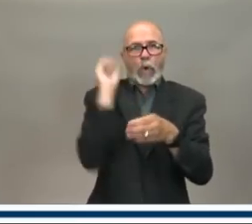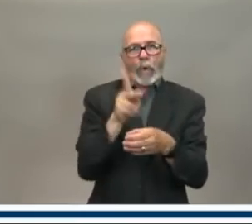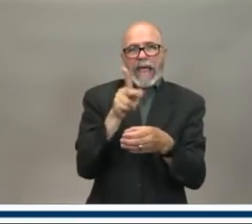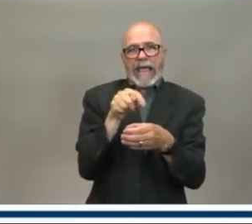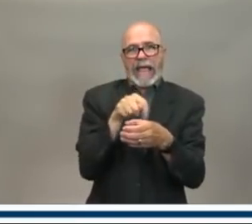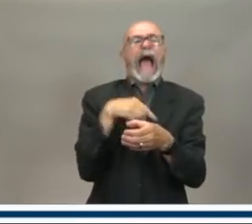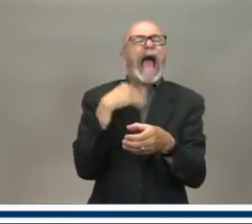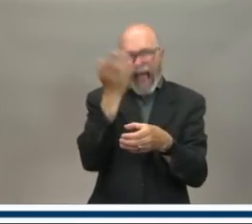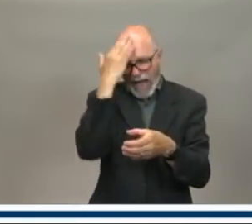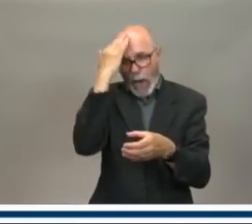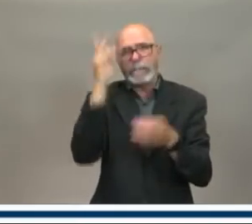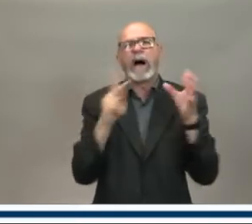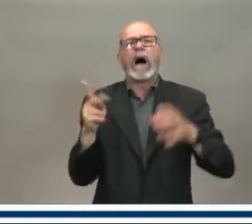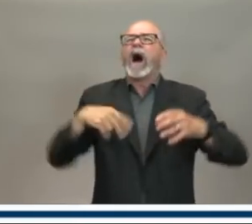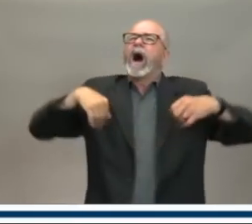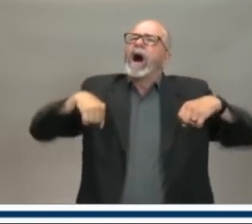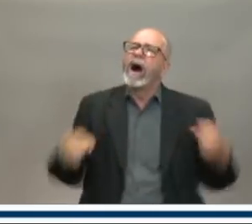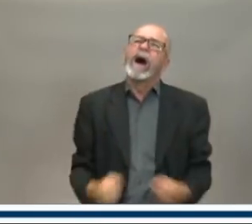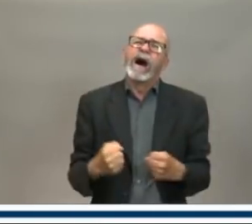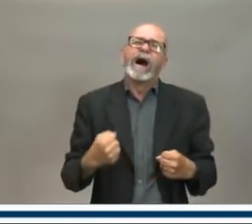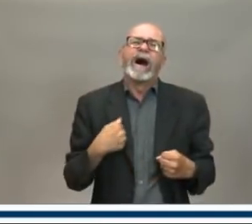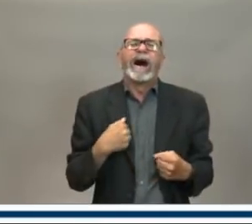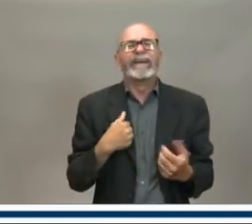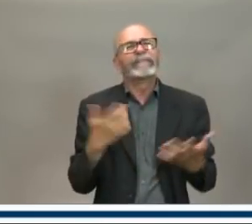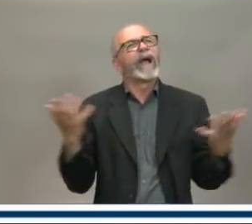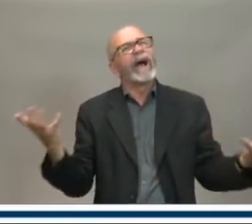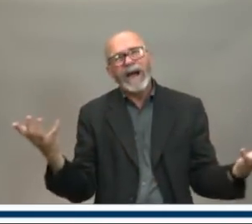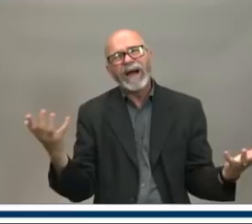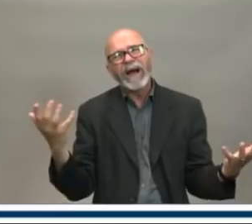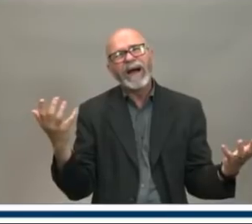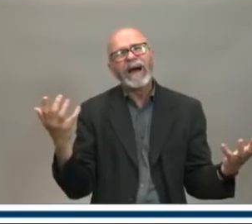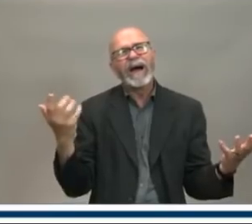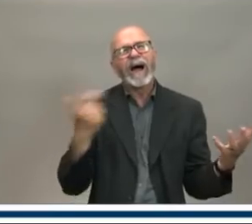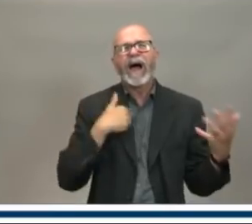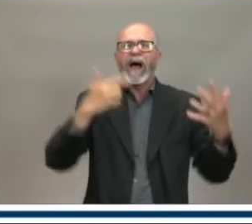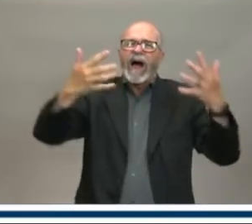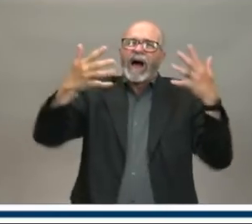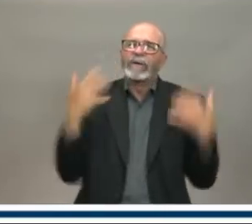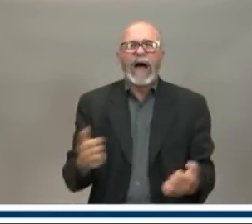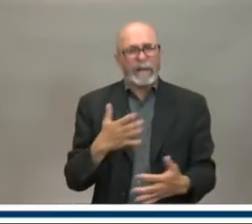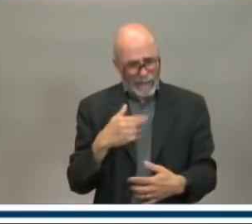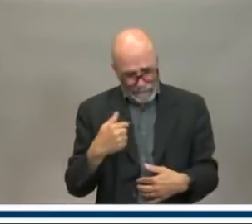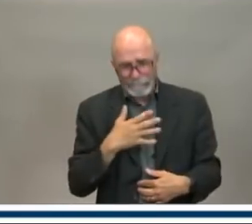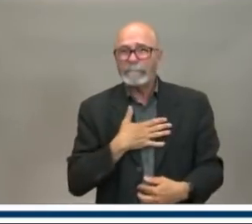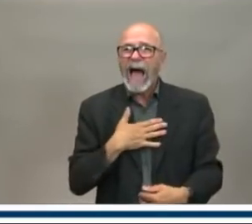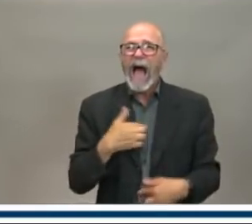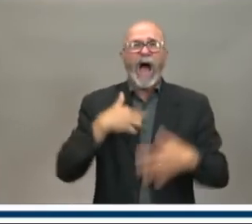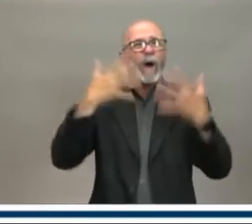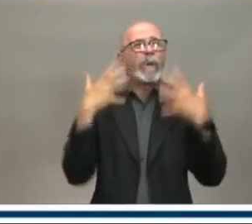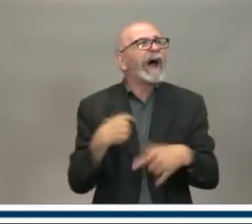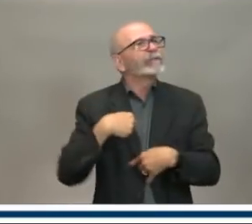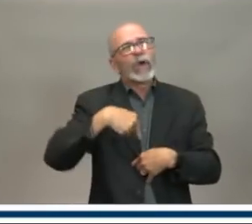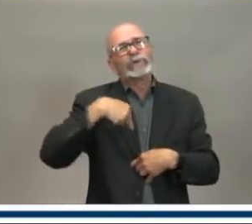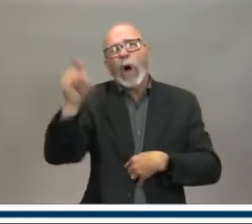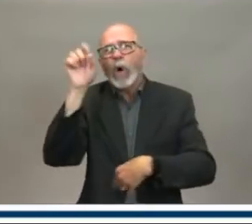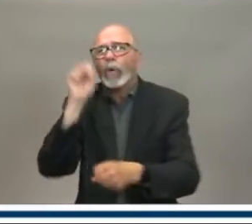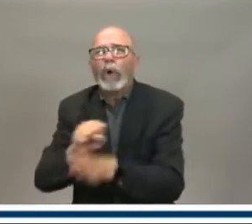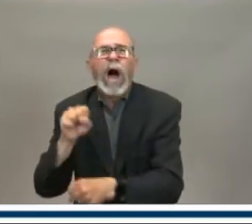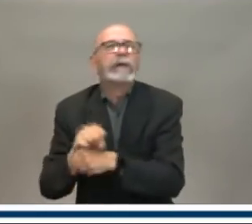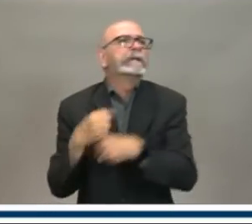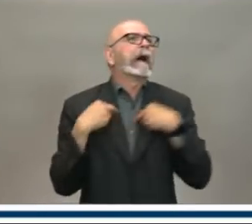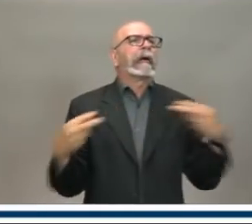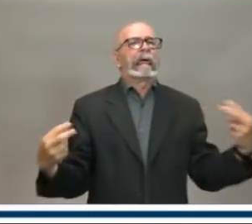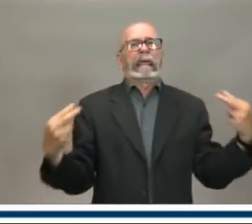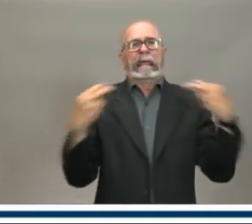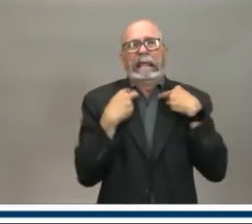people don't have sick benefits or other reasons why they need to go to work or they have